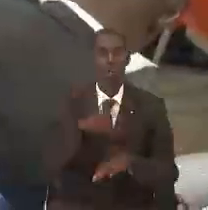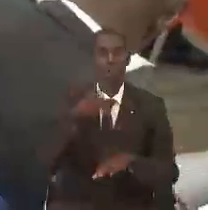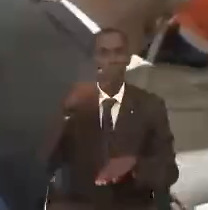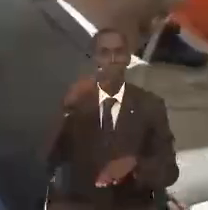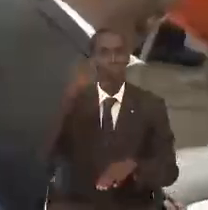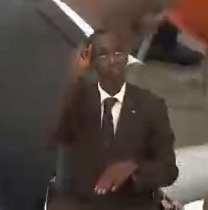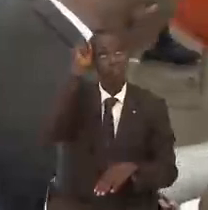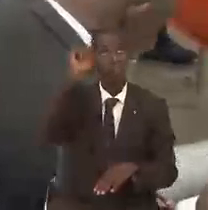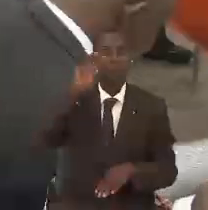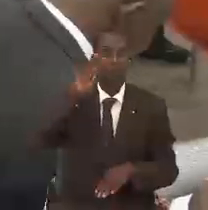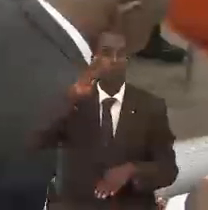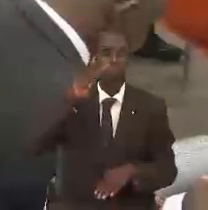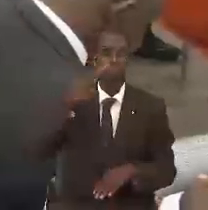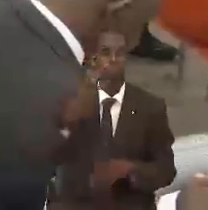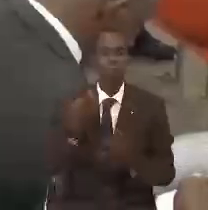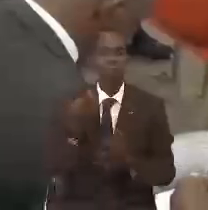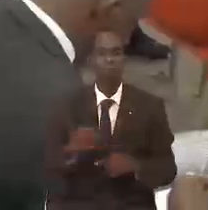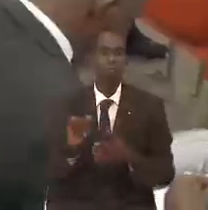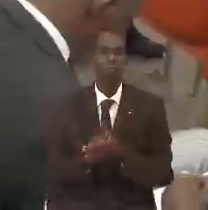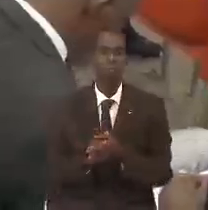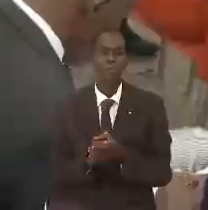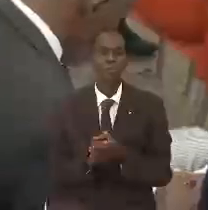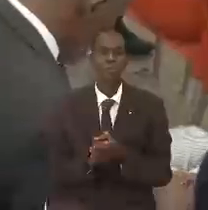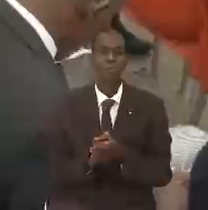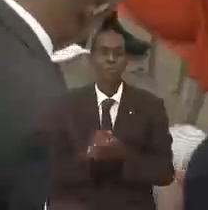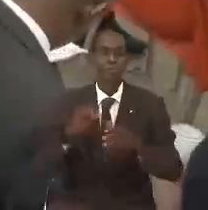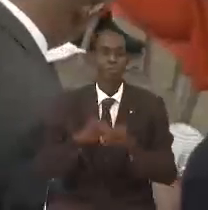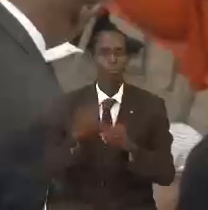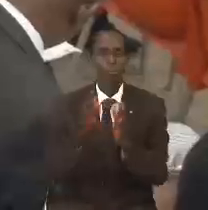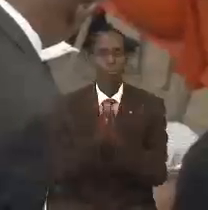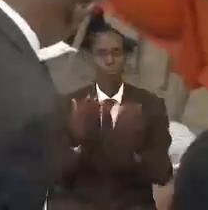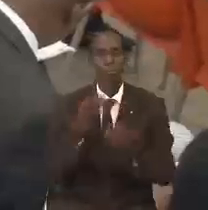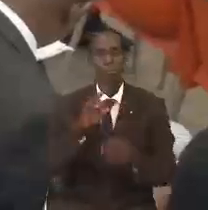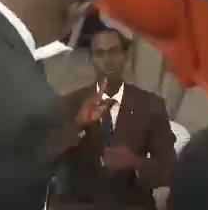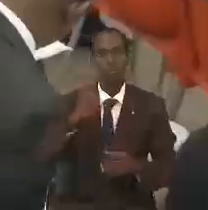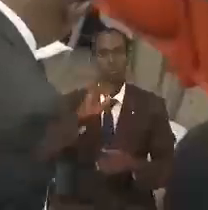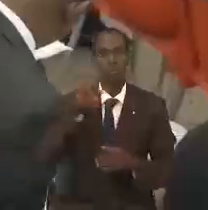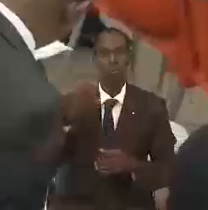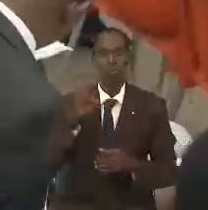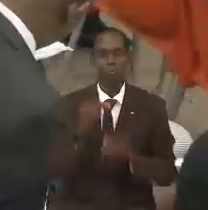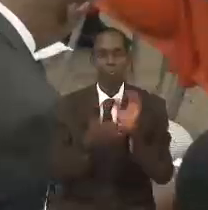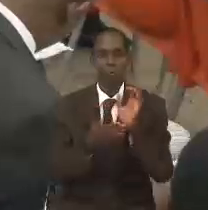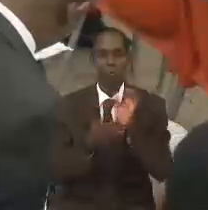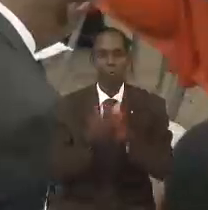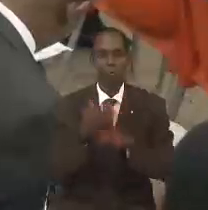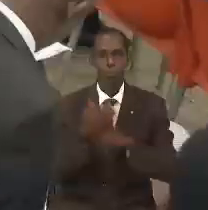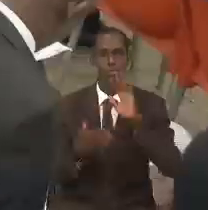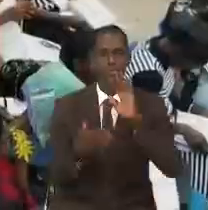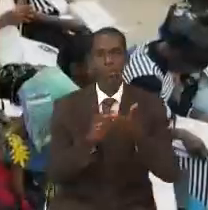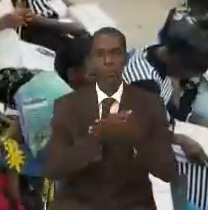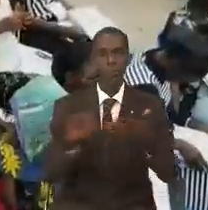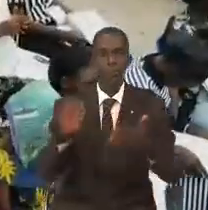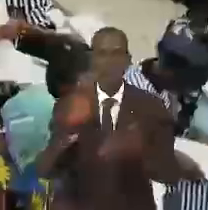second coming. In 1 John chapter 5, reading from verse 4, it says,